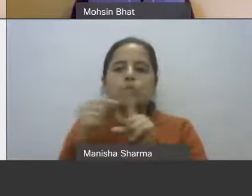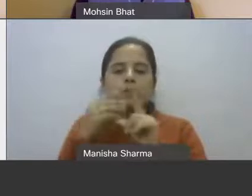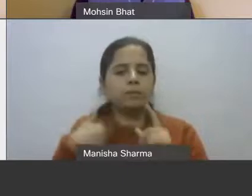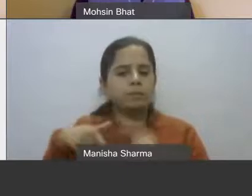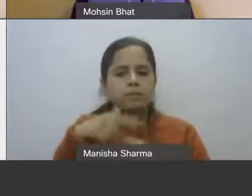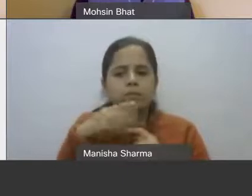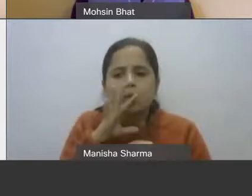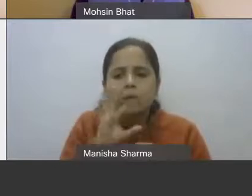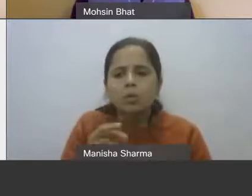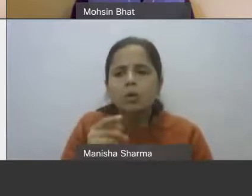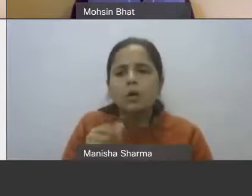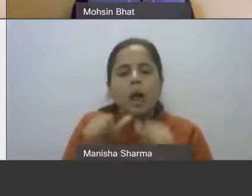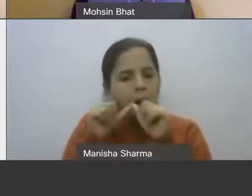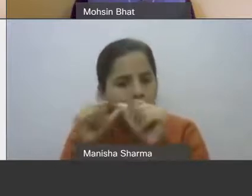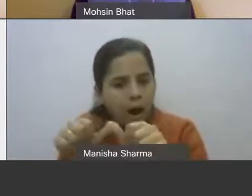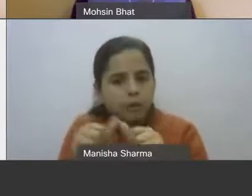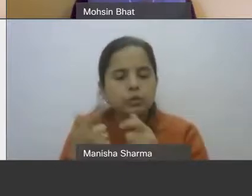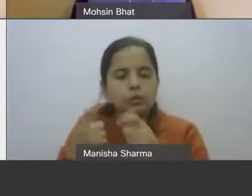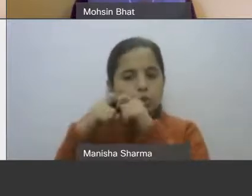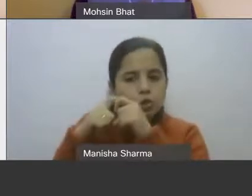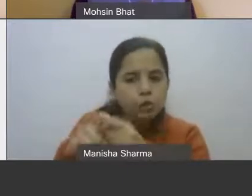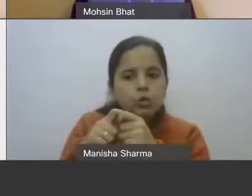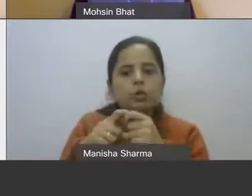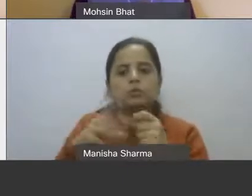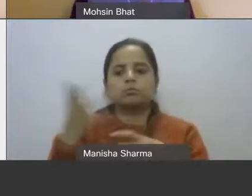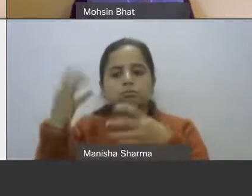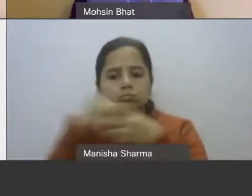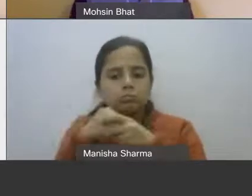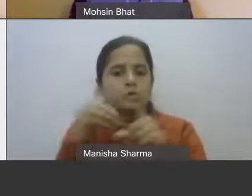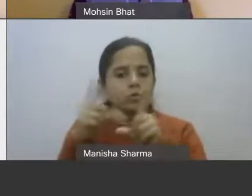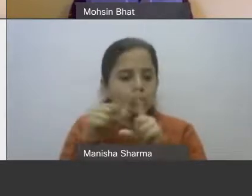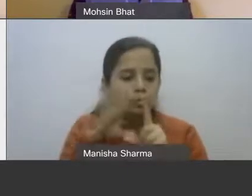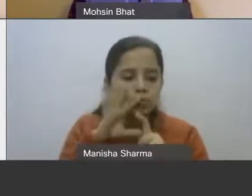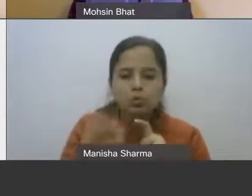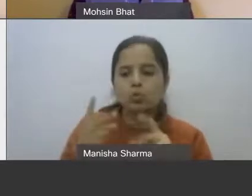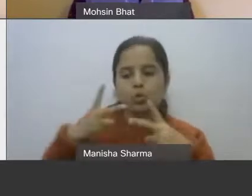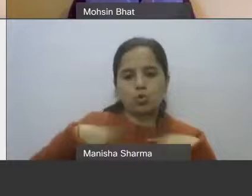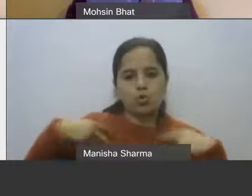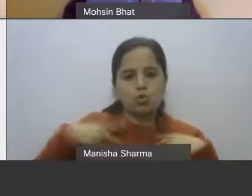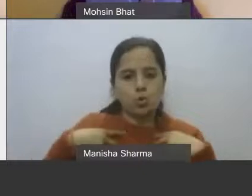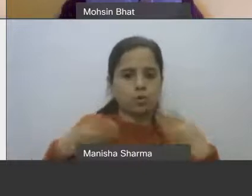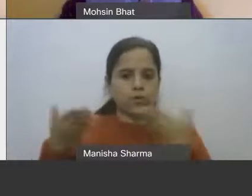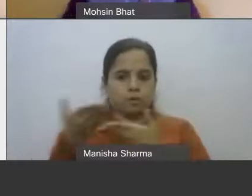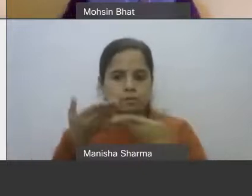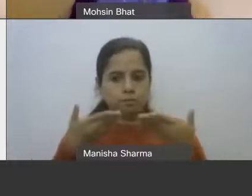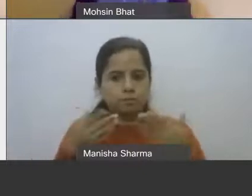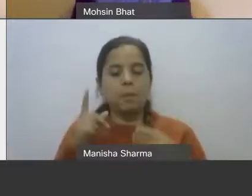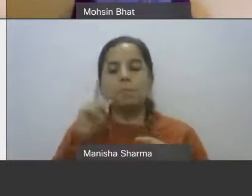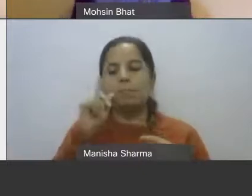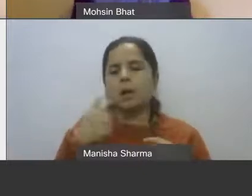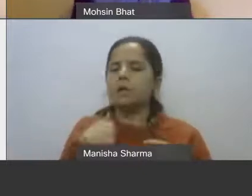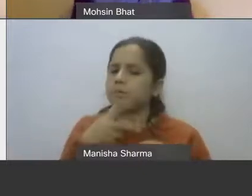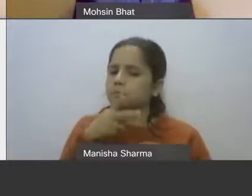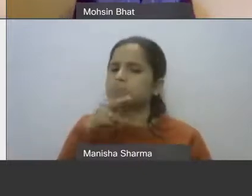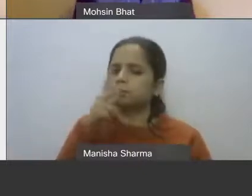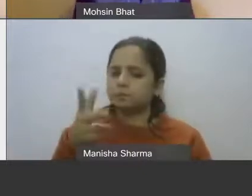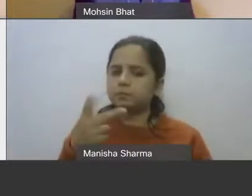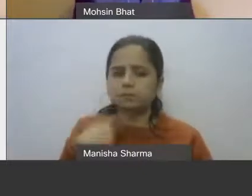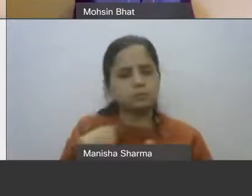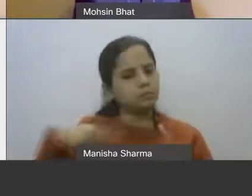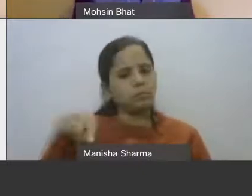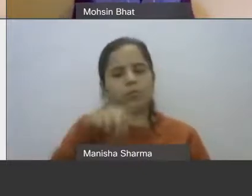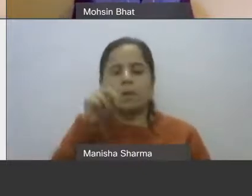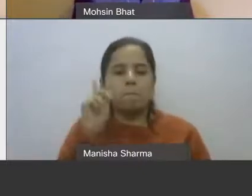We don't intend, of course, to answer the question conclusively about whether a particular law is constitutional, but I would say it's, we'll